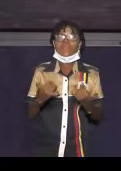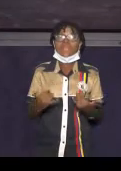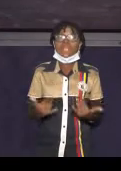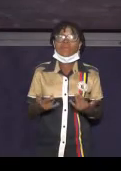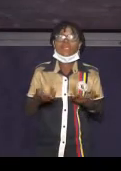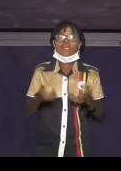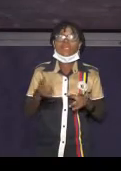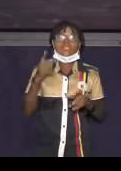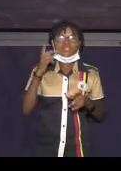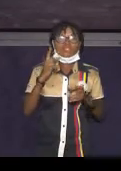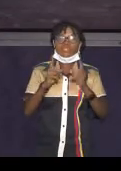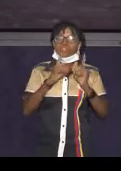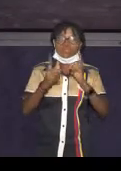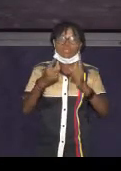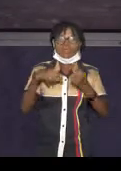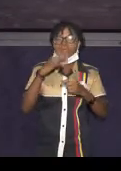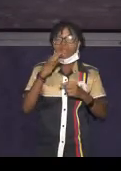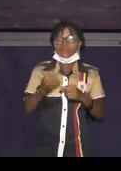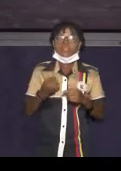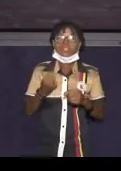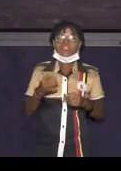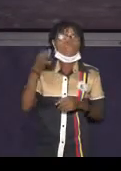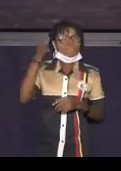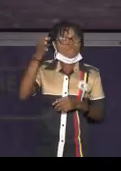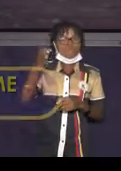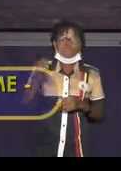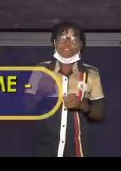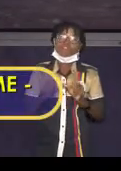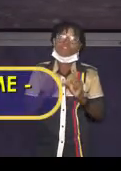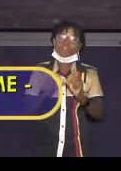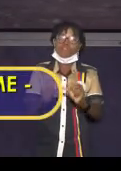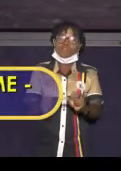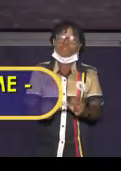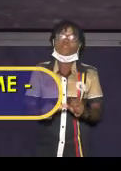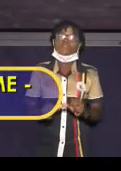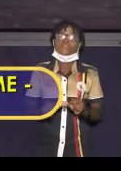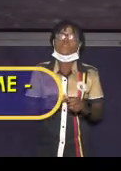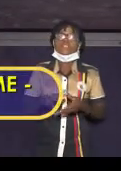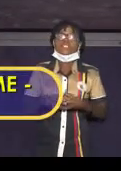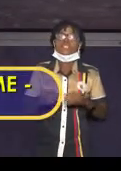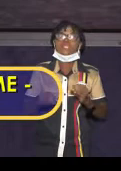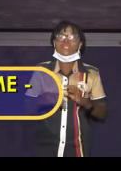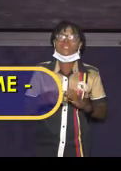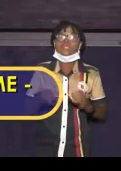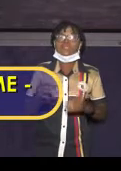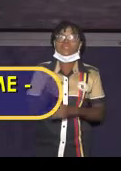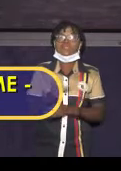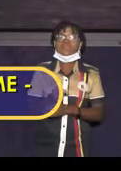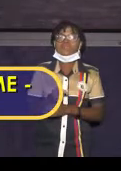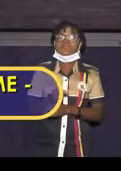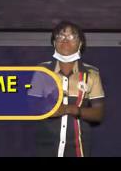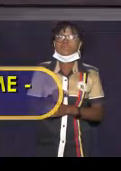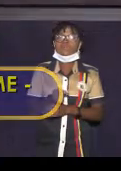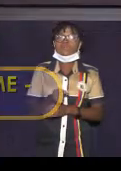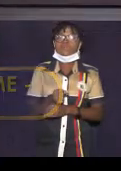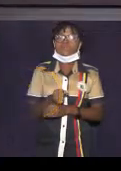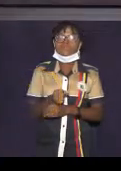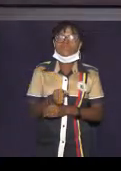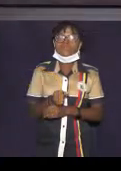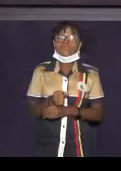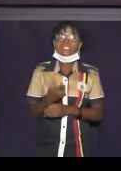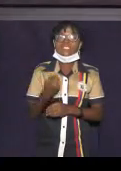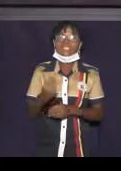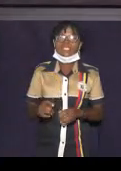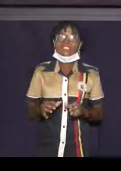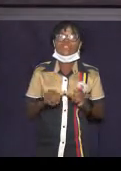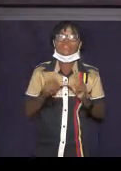Now, let's talk about the future continuous tense. The future continuous tense. The